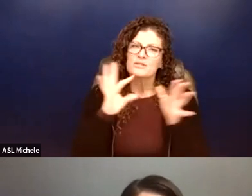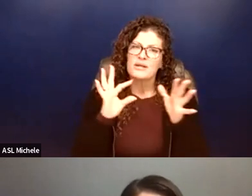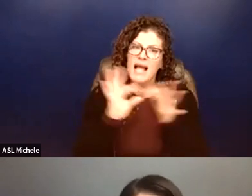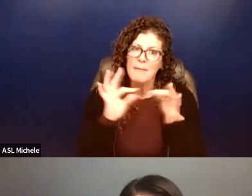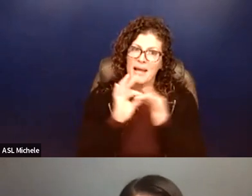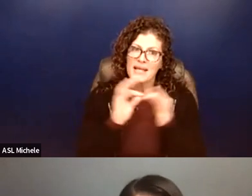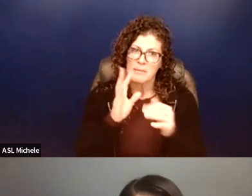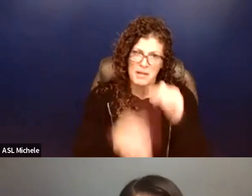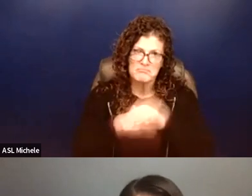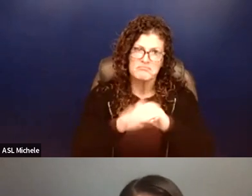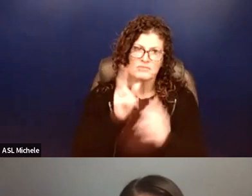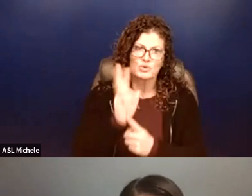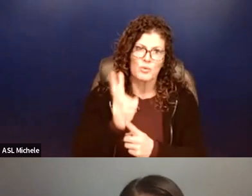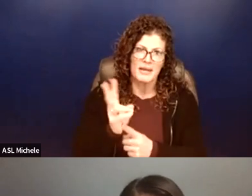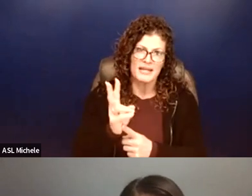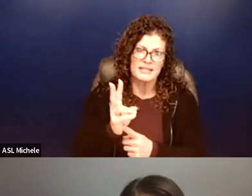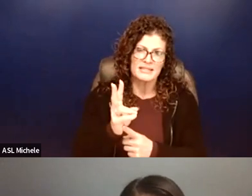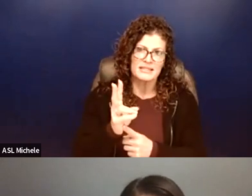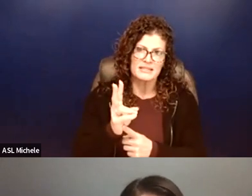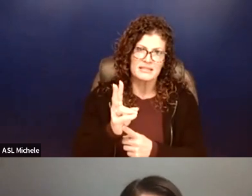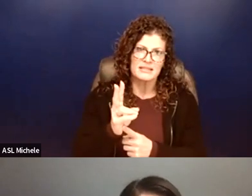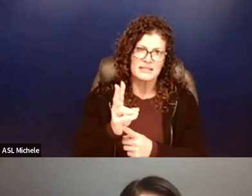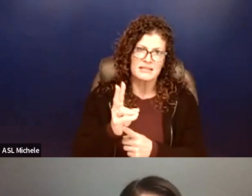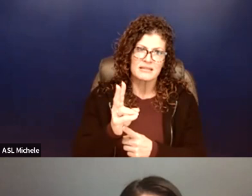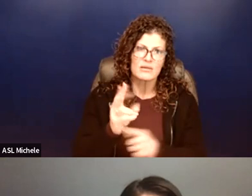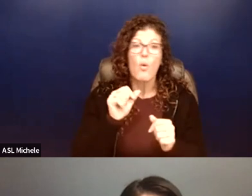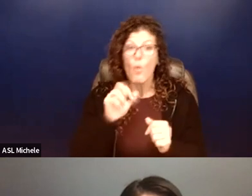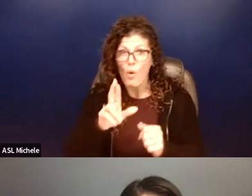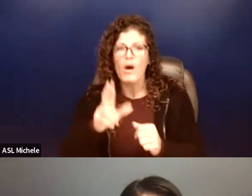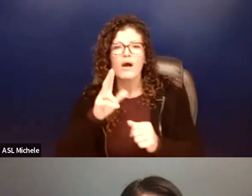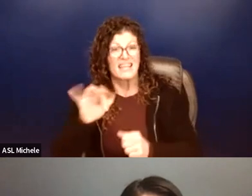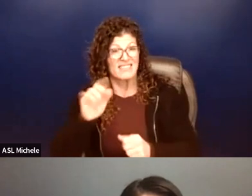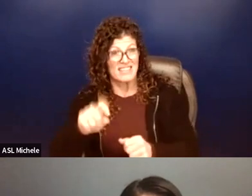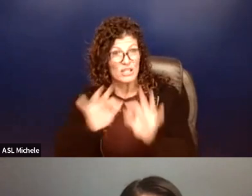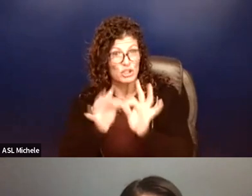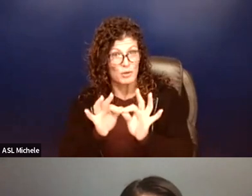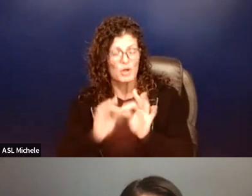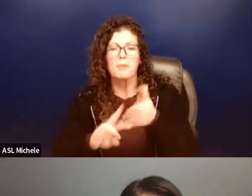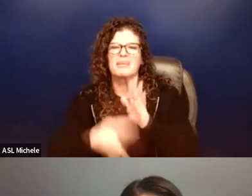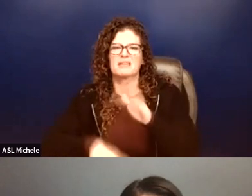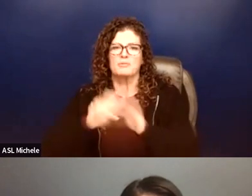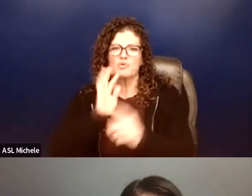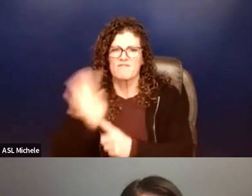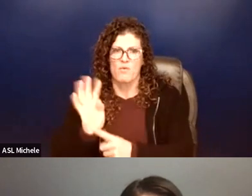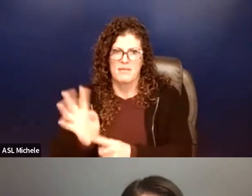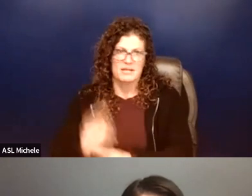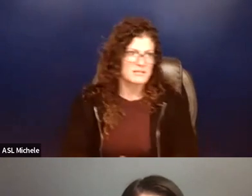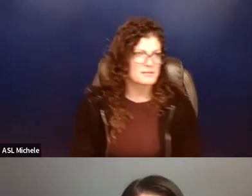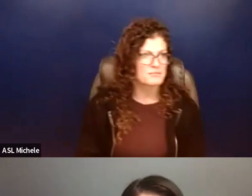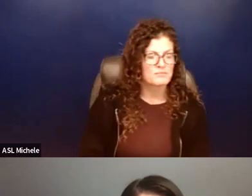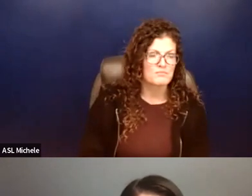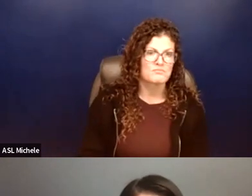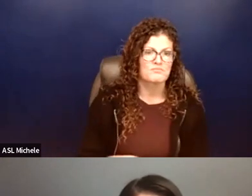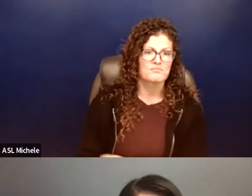2 minutes or to 4 minutes if a speaker needs interpretation support. We would also ask that